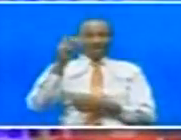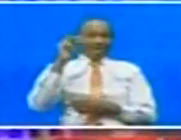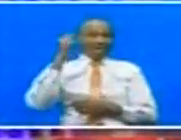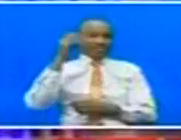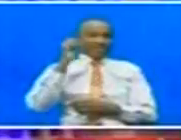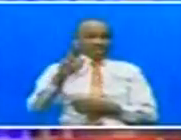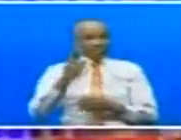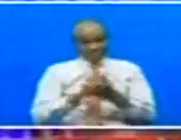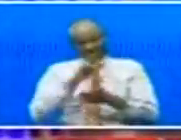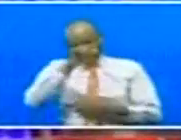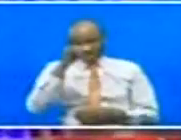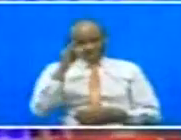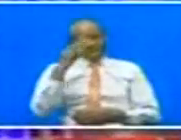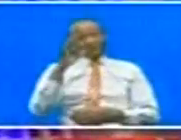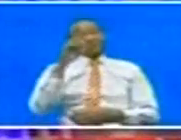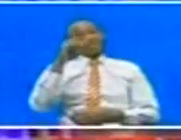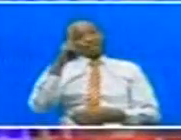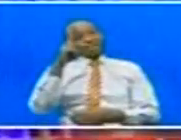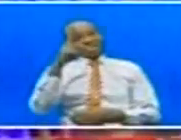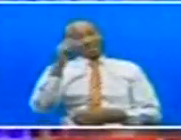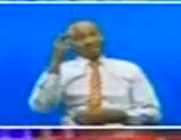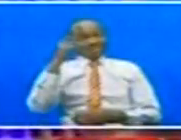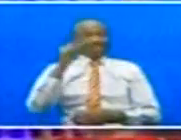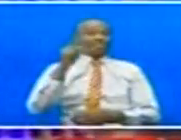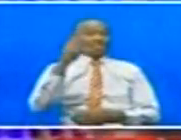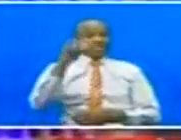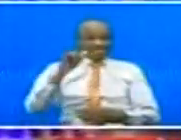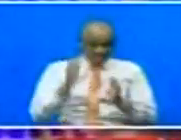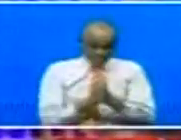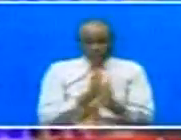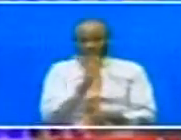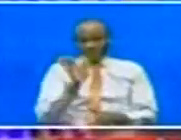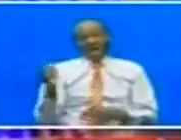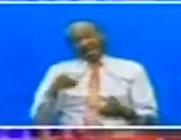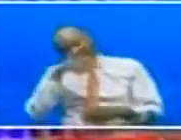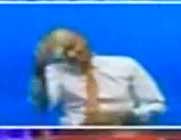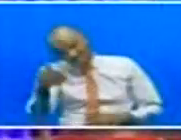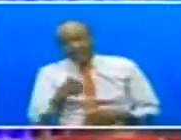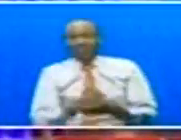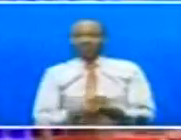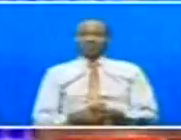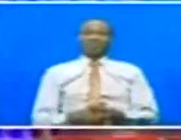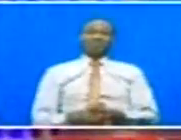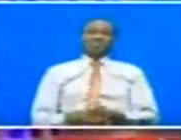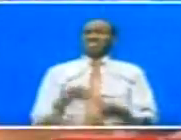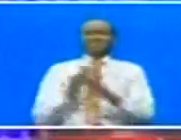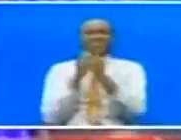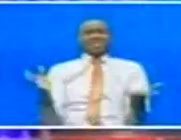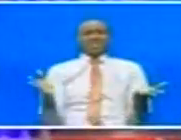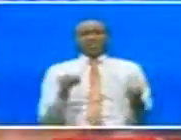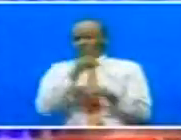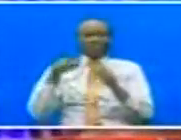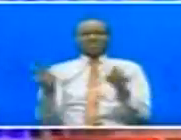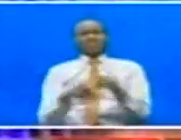Kennedy, Obama, and the next one. Nixon. And the next one. And the next one coming. There's no difference.